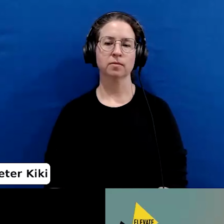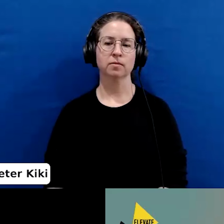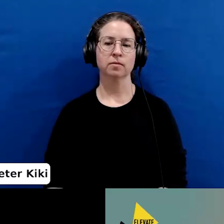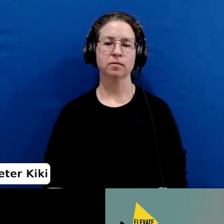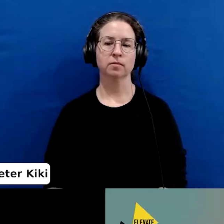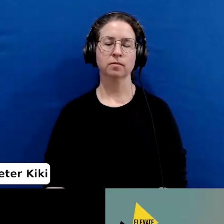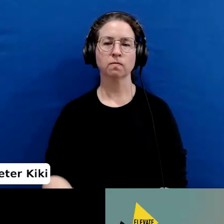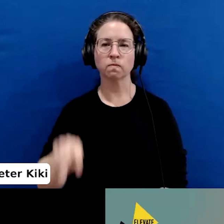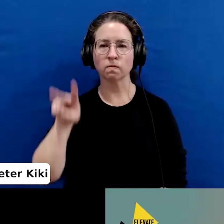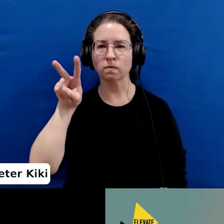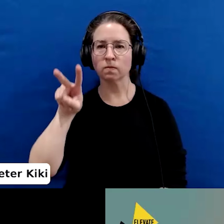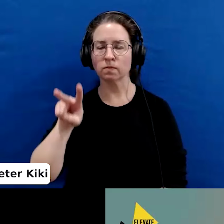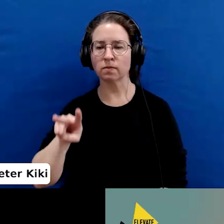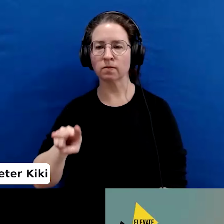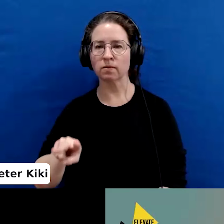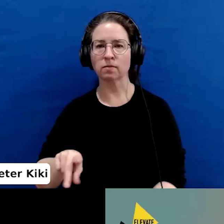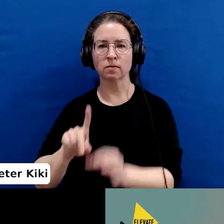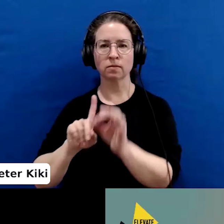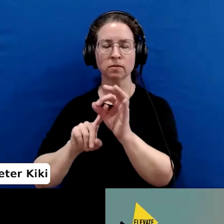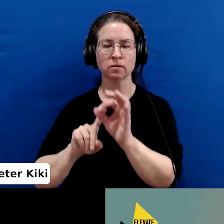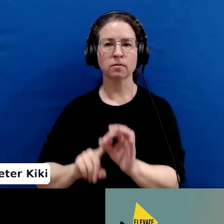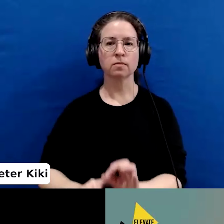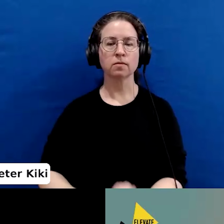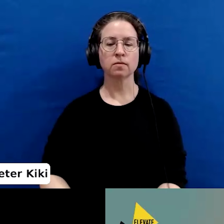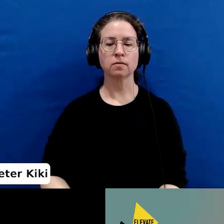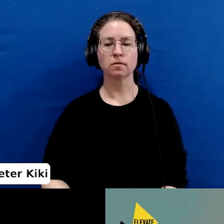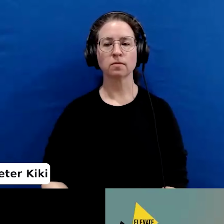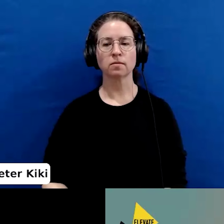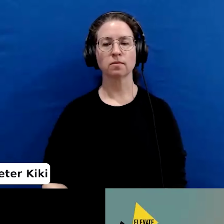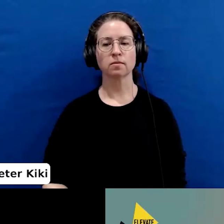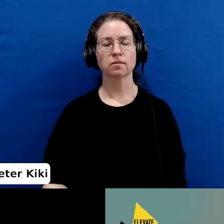What else? Sorry.